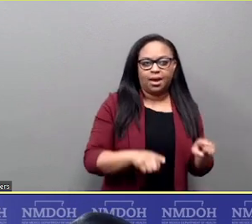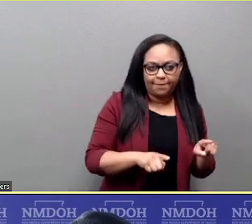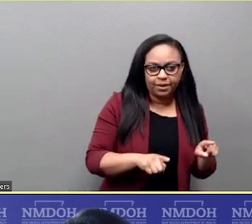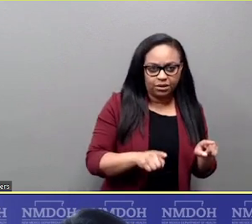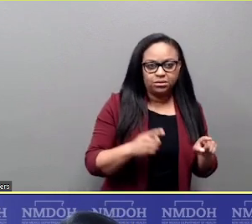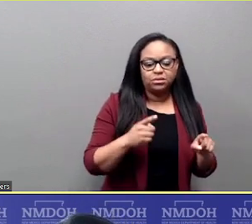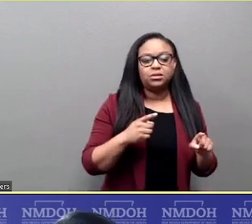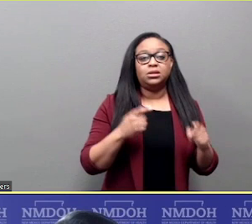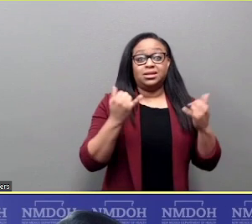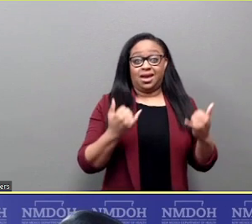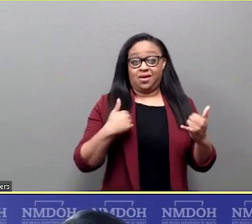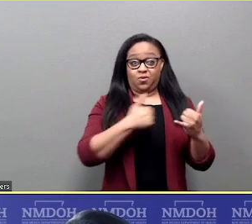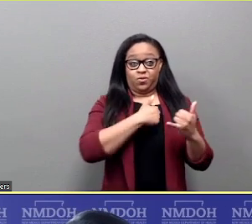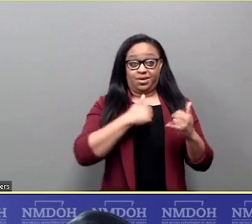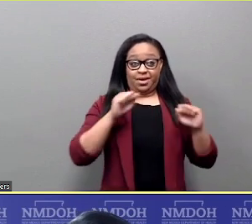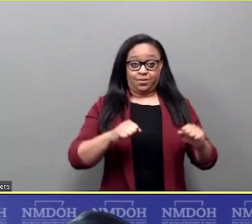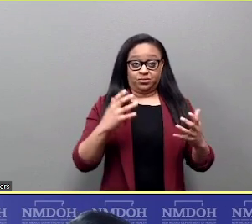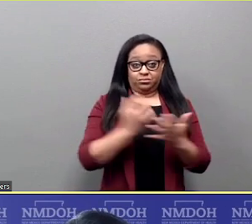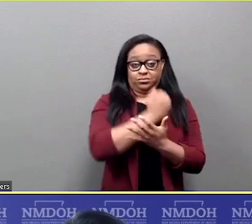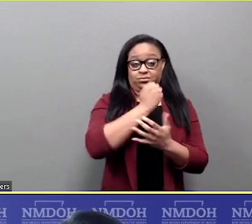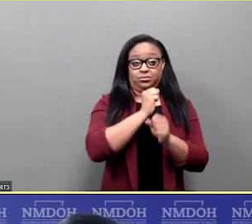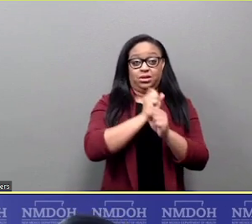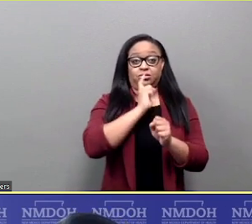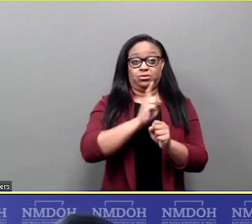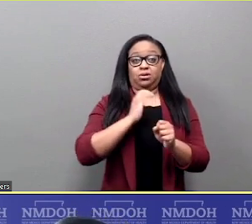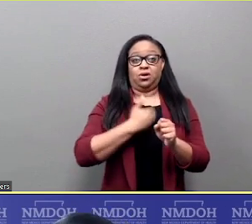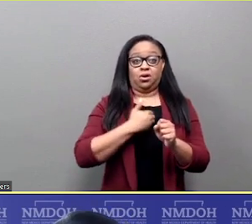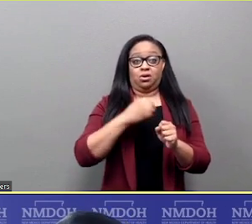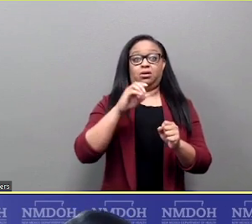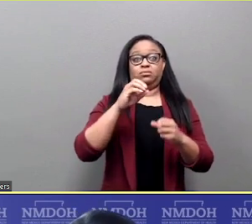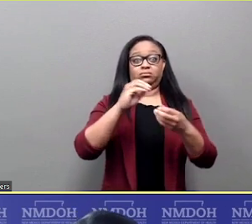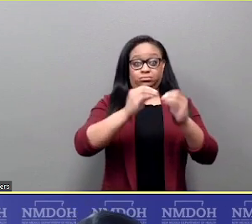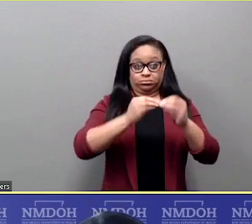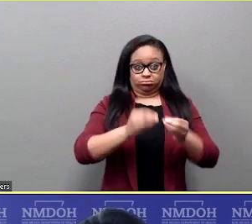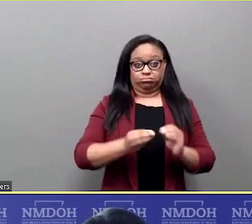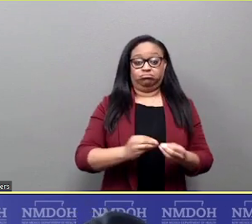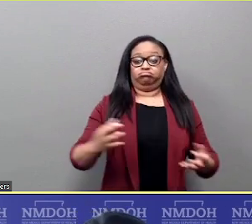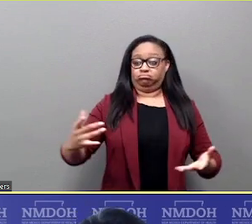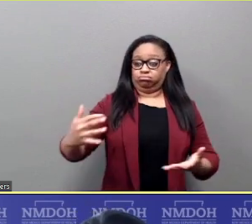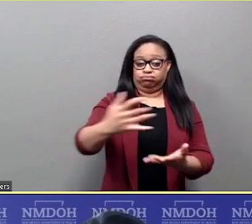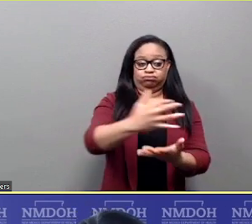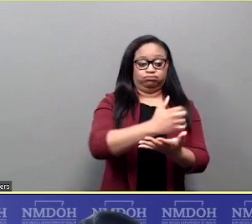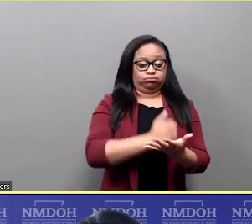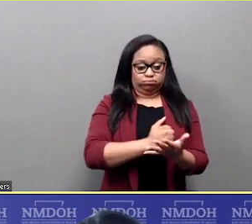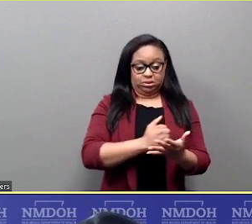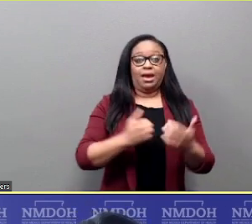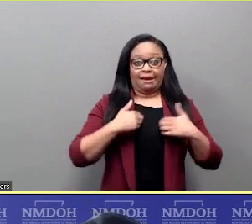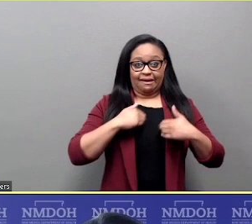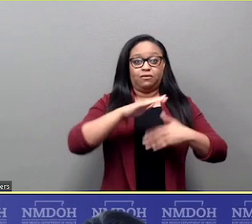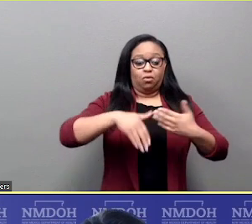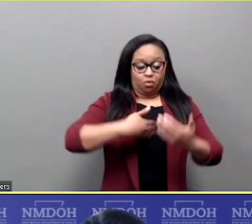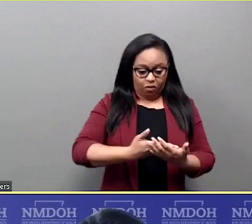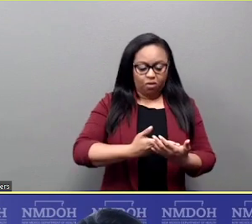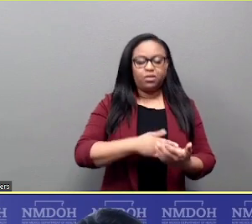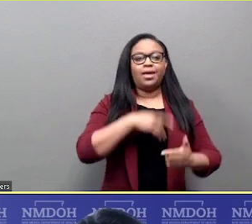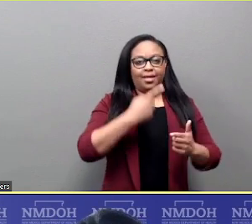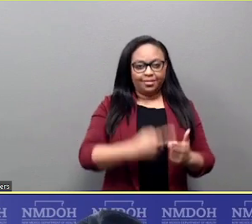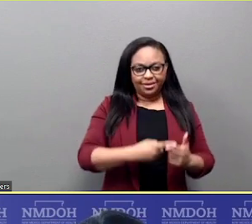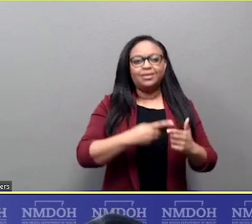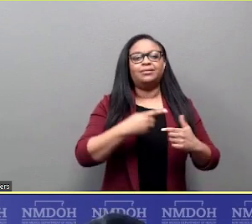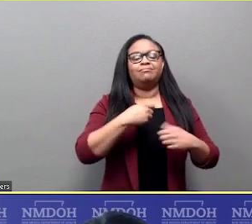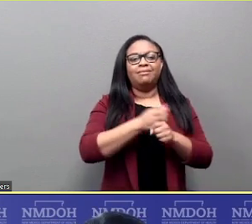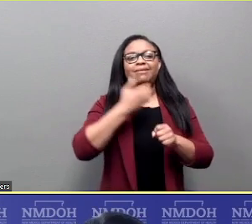complete and use that data for doing good prevention strategies and policy development for COVID. So